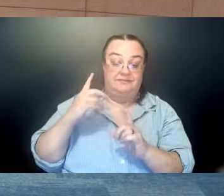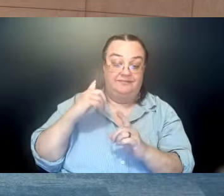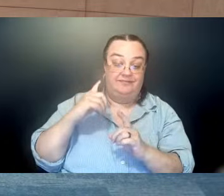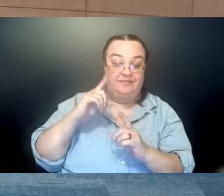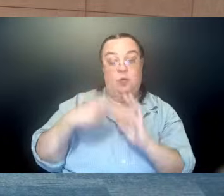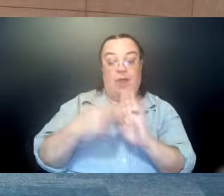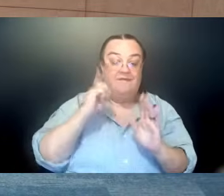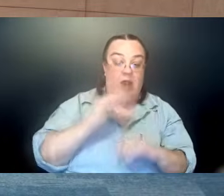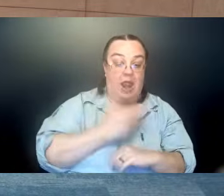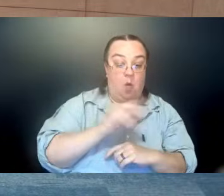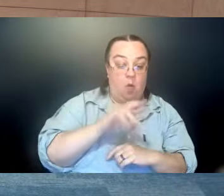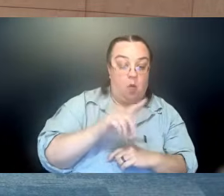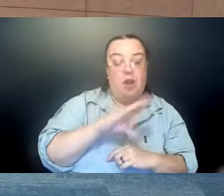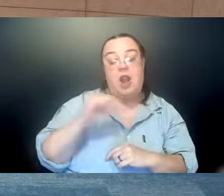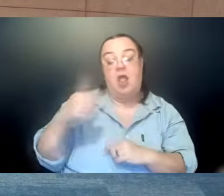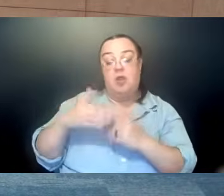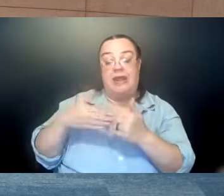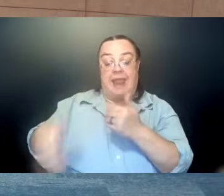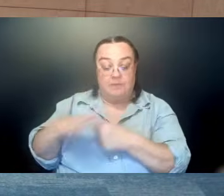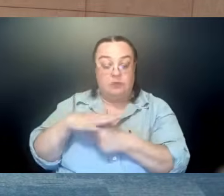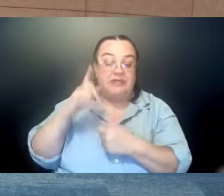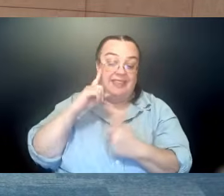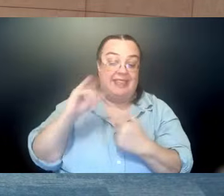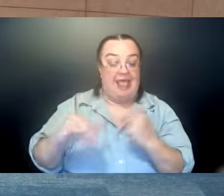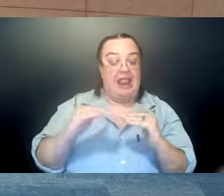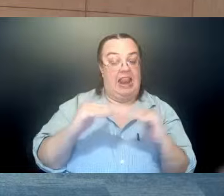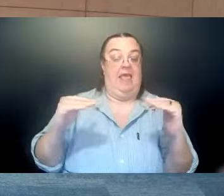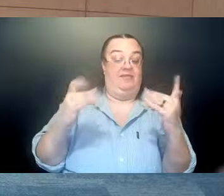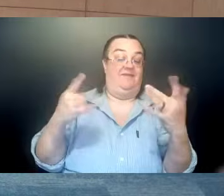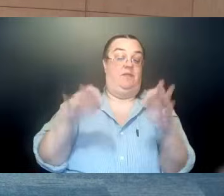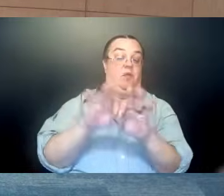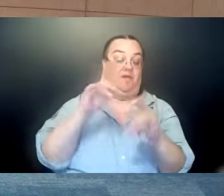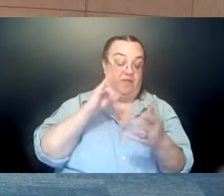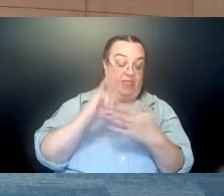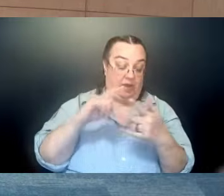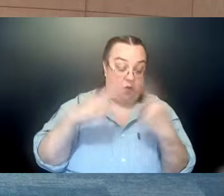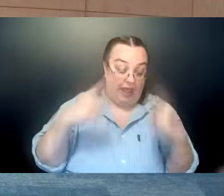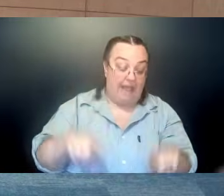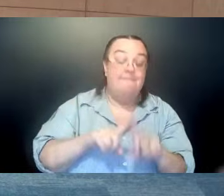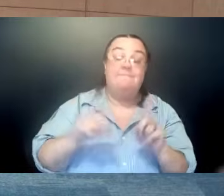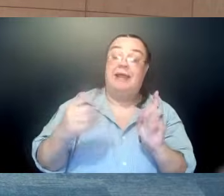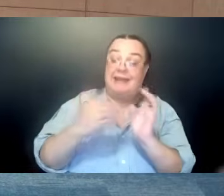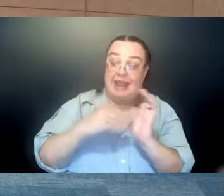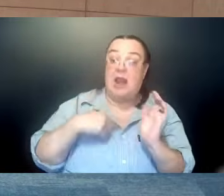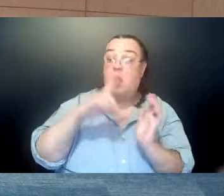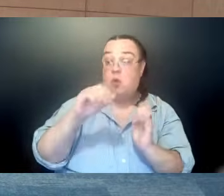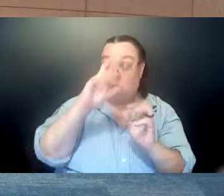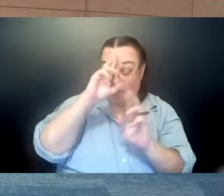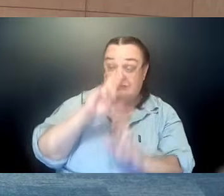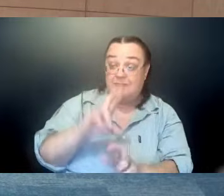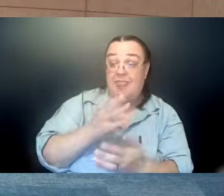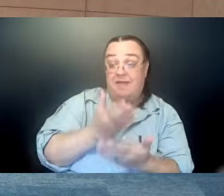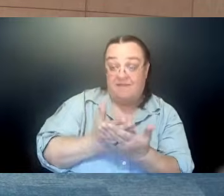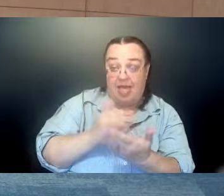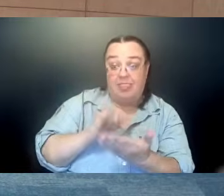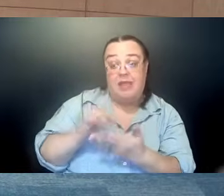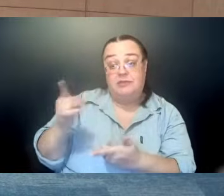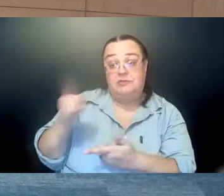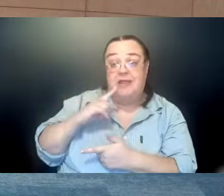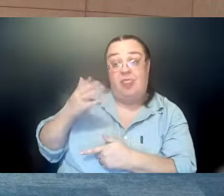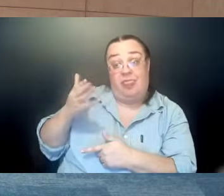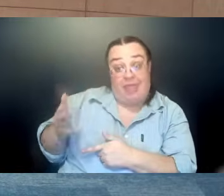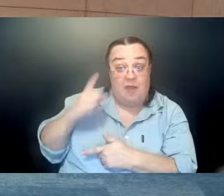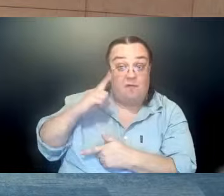very, that level of importance for that to happen. But again, I do respect the fact of her being there for her